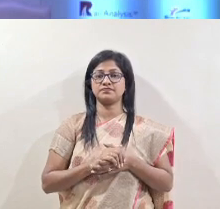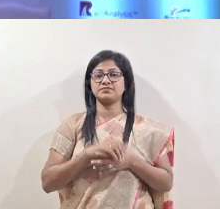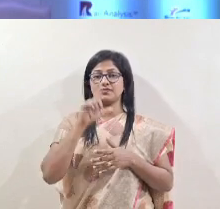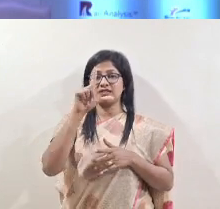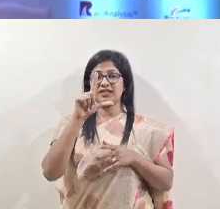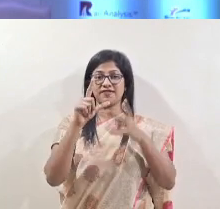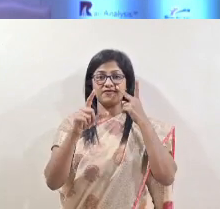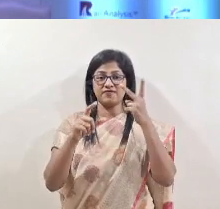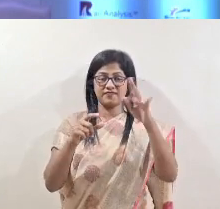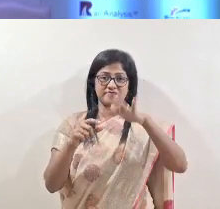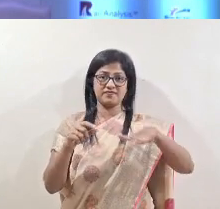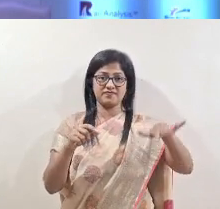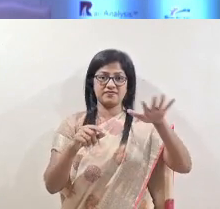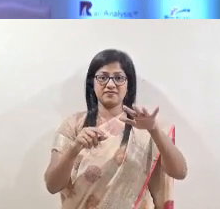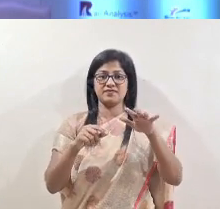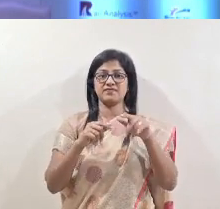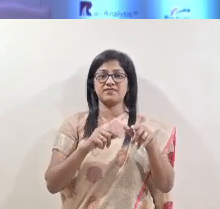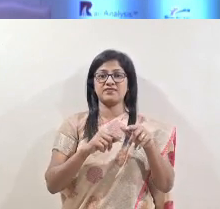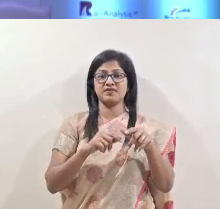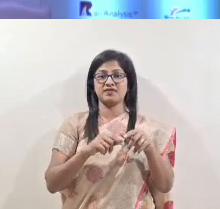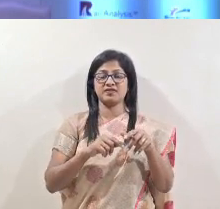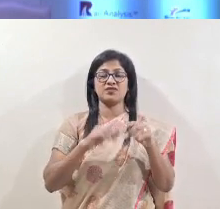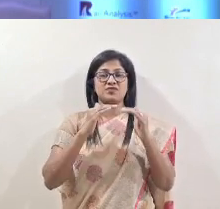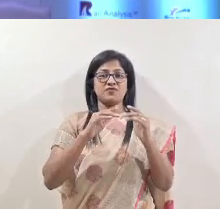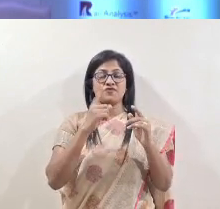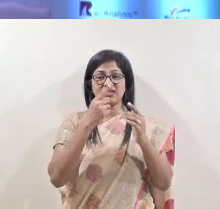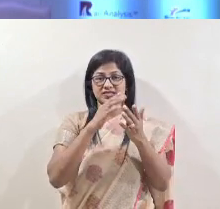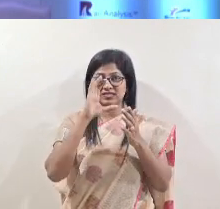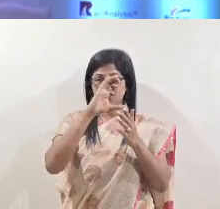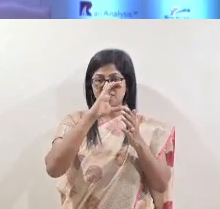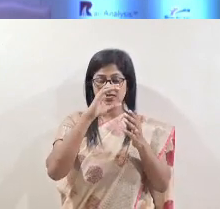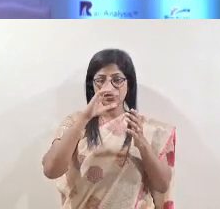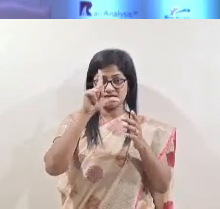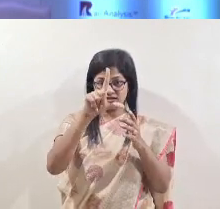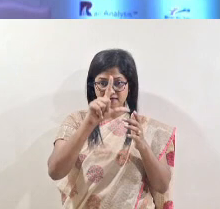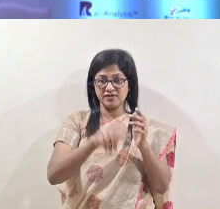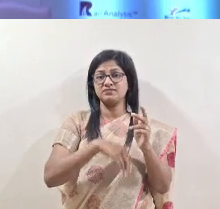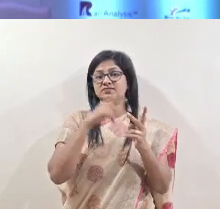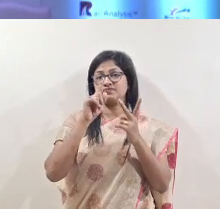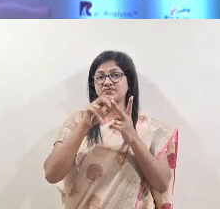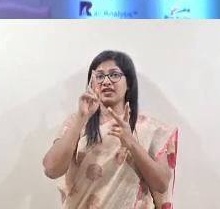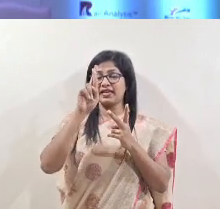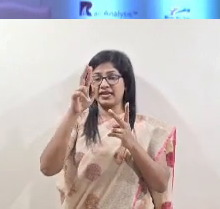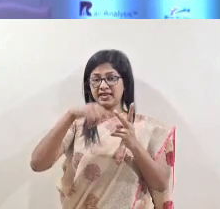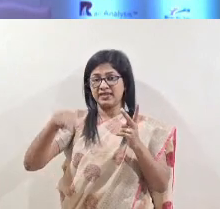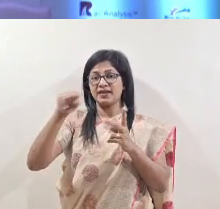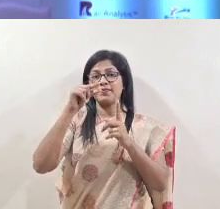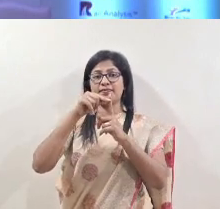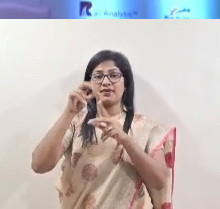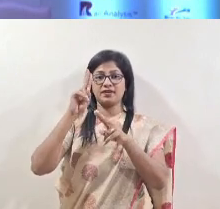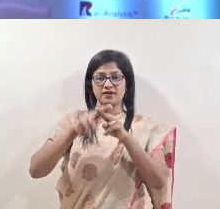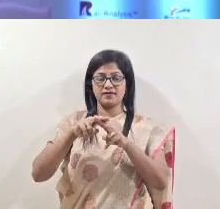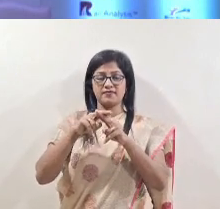can be seen as the concourse level, and right is the like platform area.